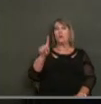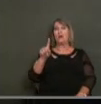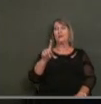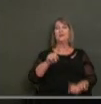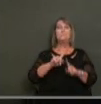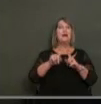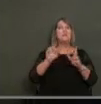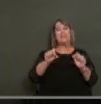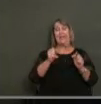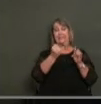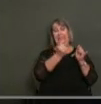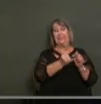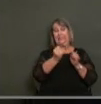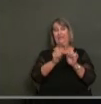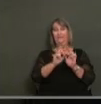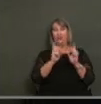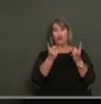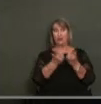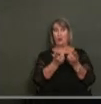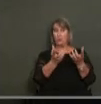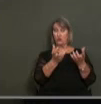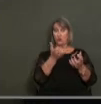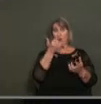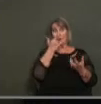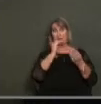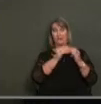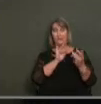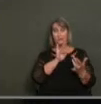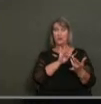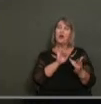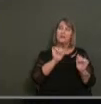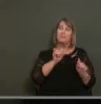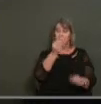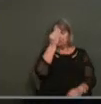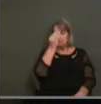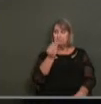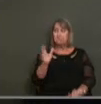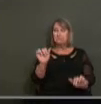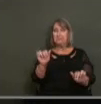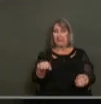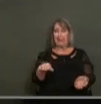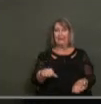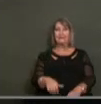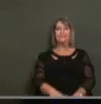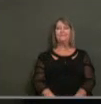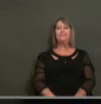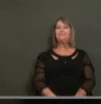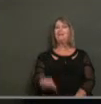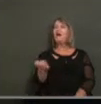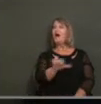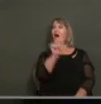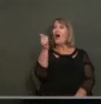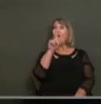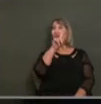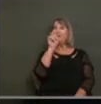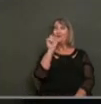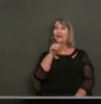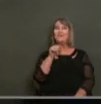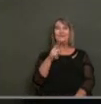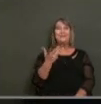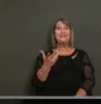on any individual department that you're interested in. Thank you, Ben. Thank you. Any other questions?